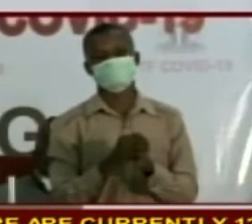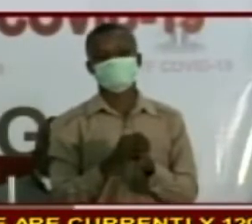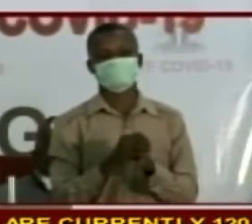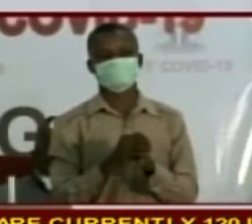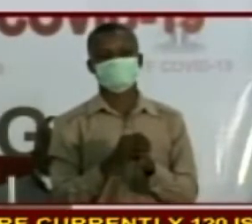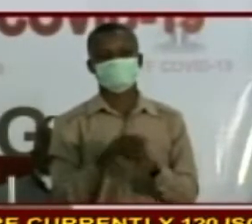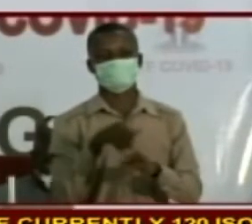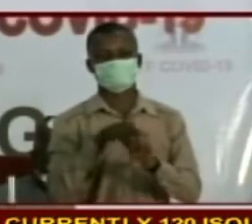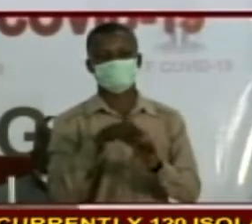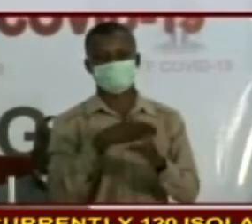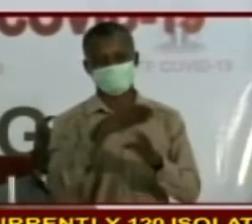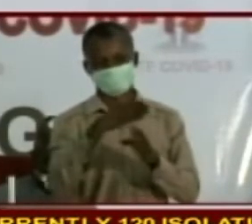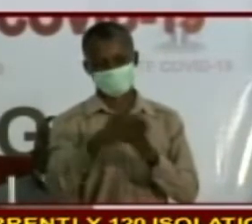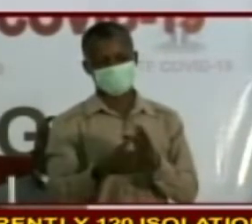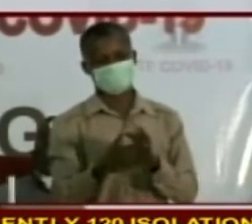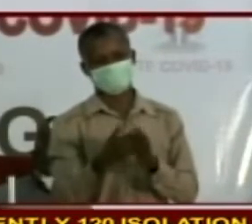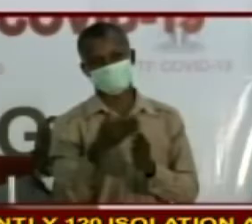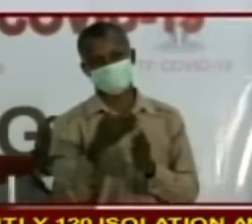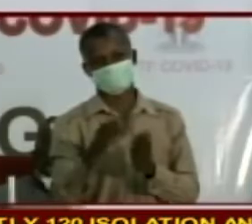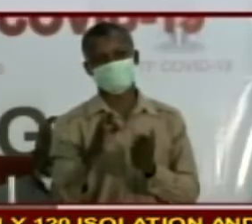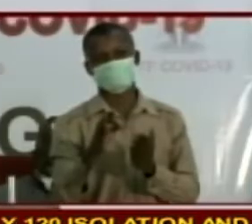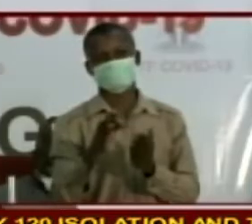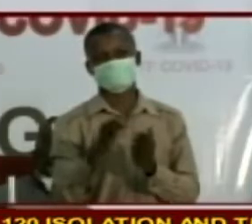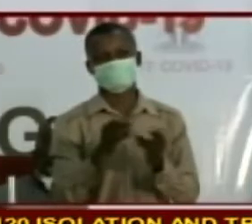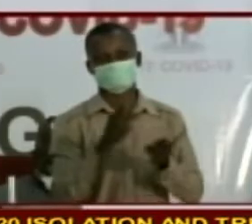at the end of the visit,